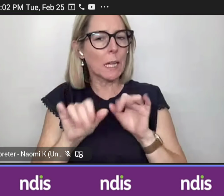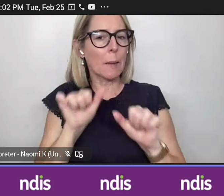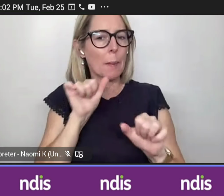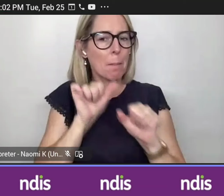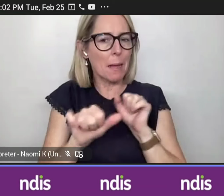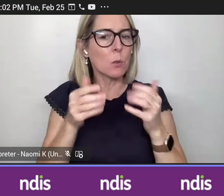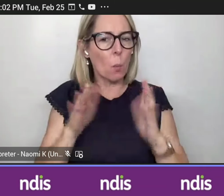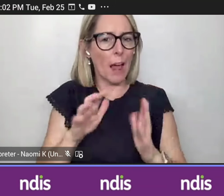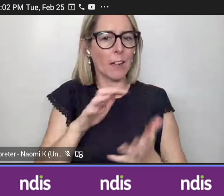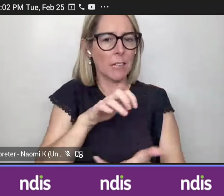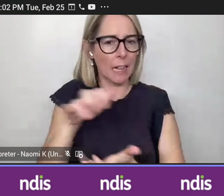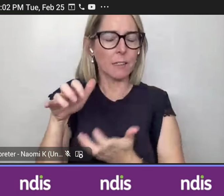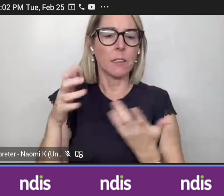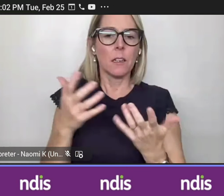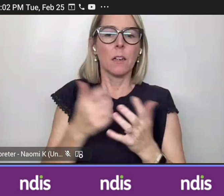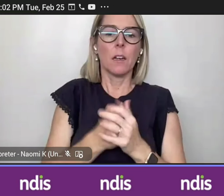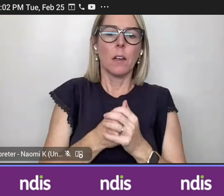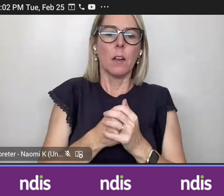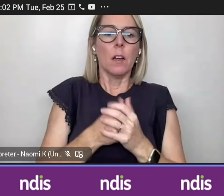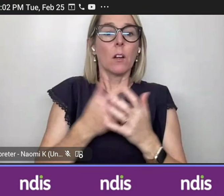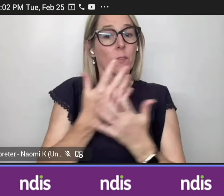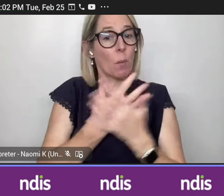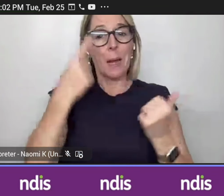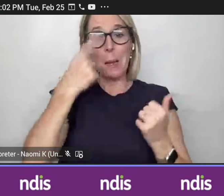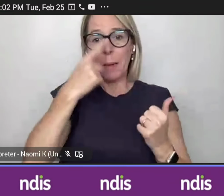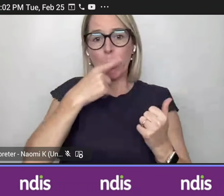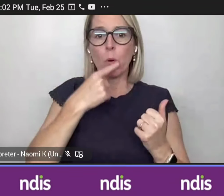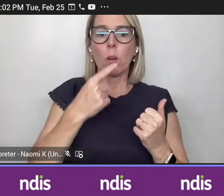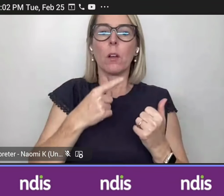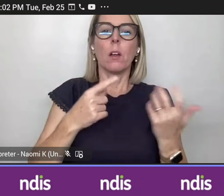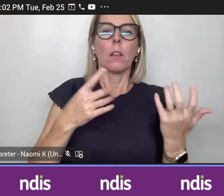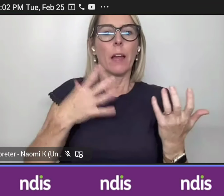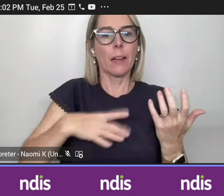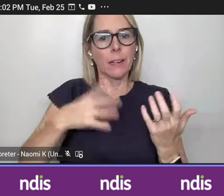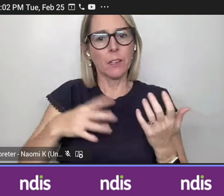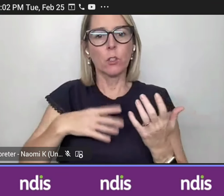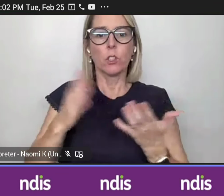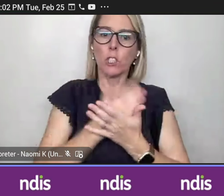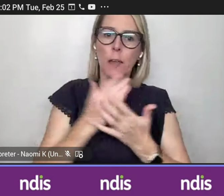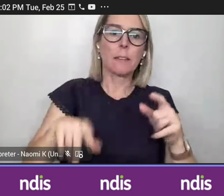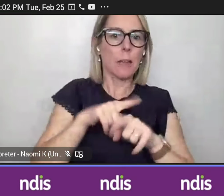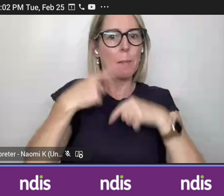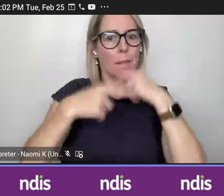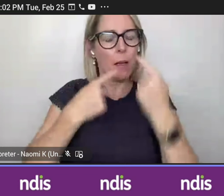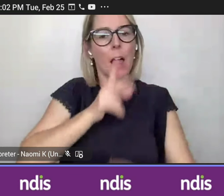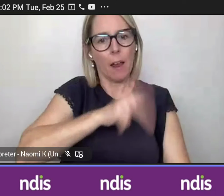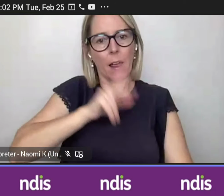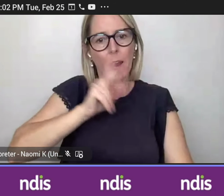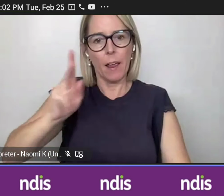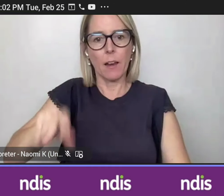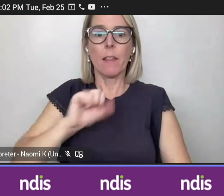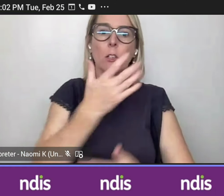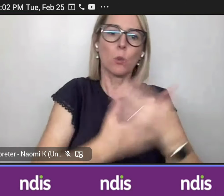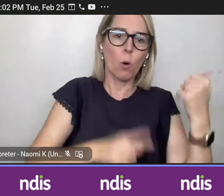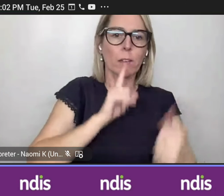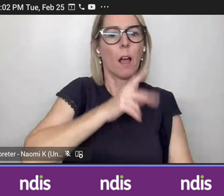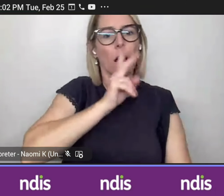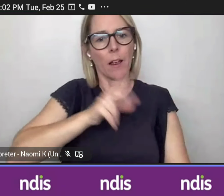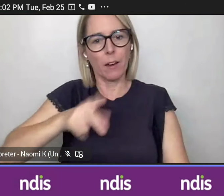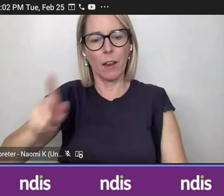they don't need to keep sharing personal information or retelling their story. So the second step is